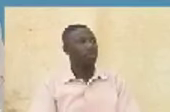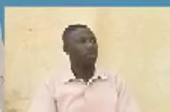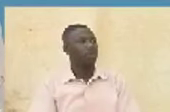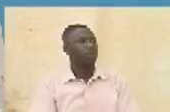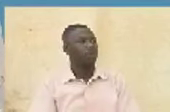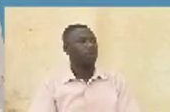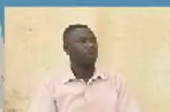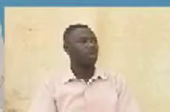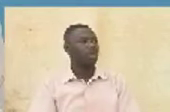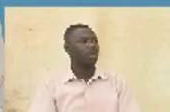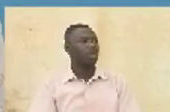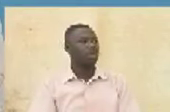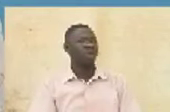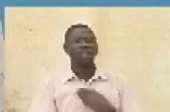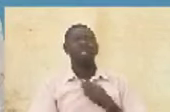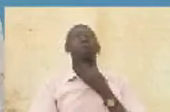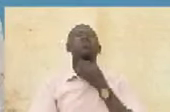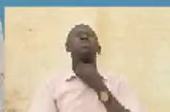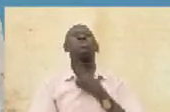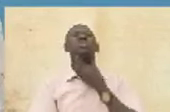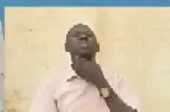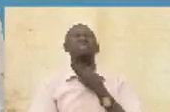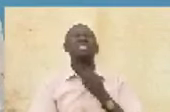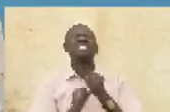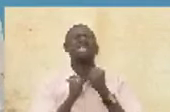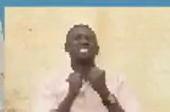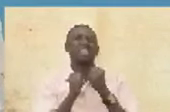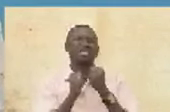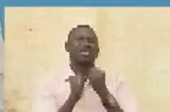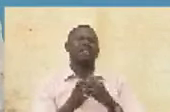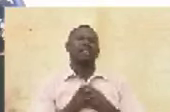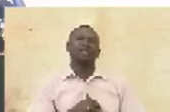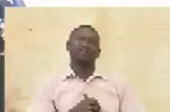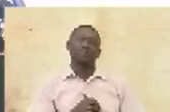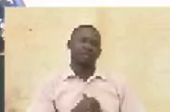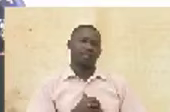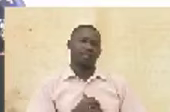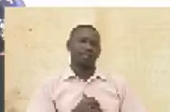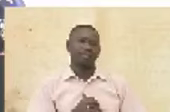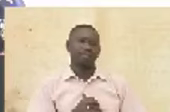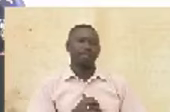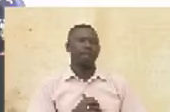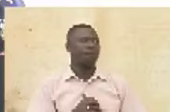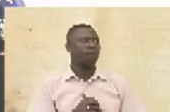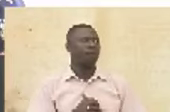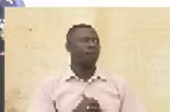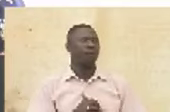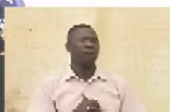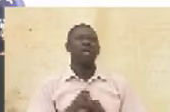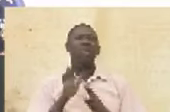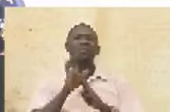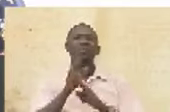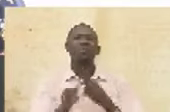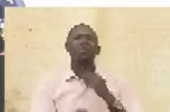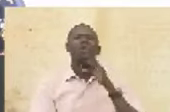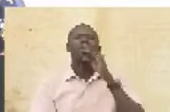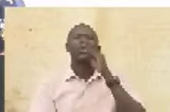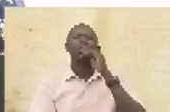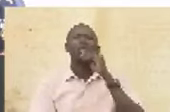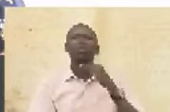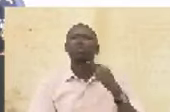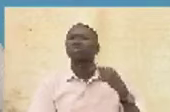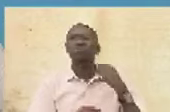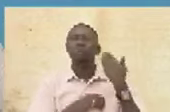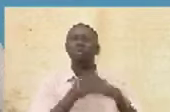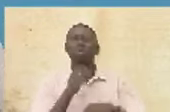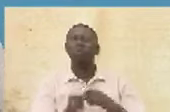there, well, inside my throat looked like there was concrete in my throat. Even if I speak to you,